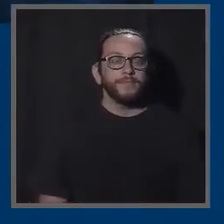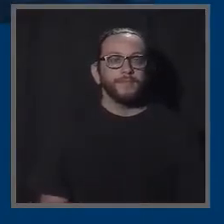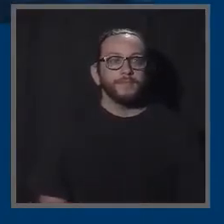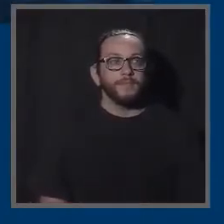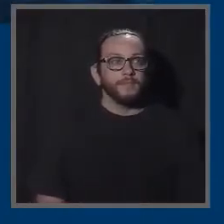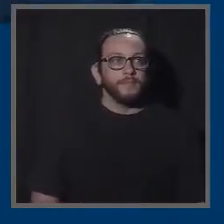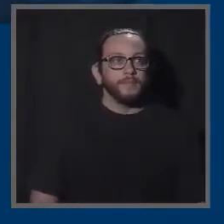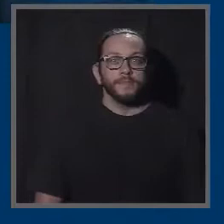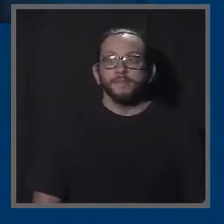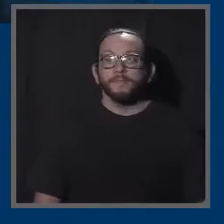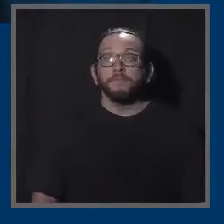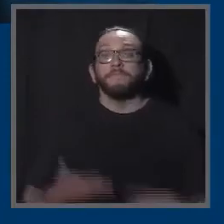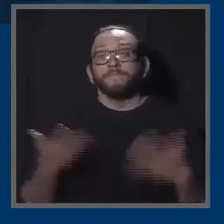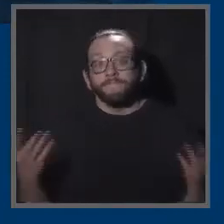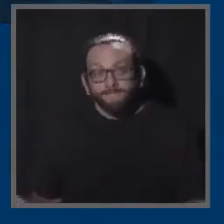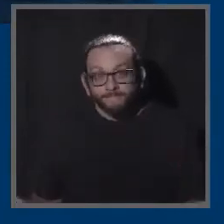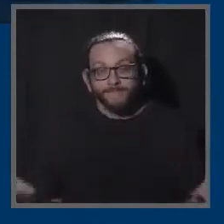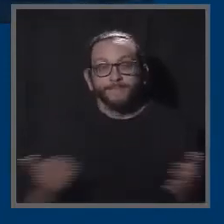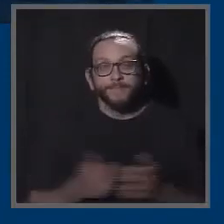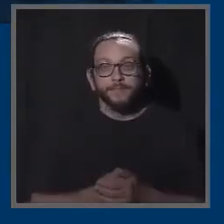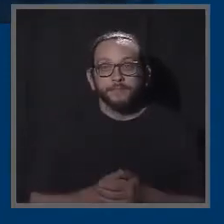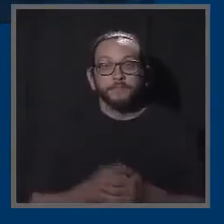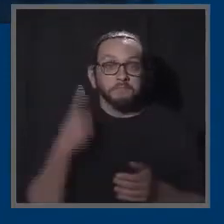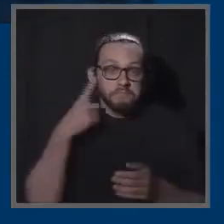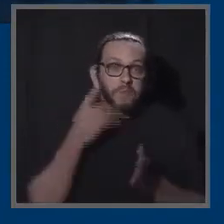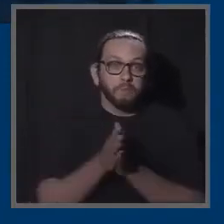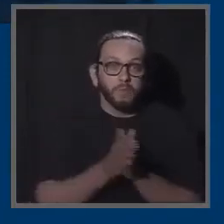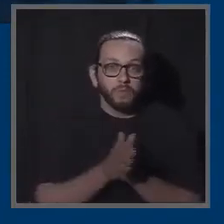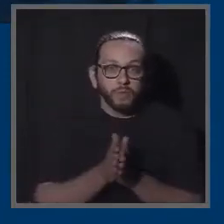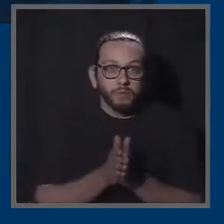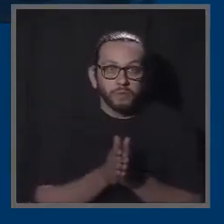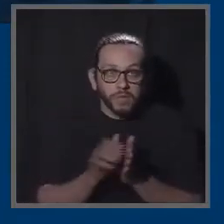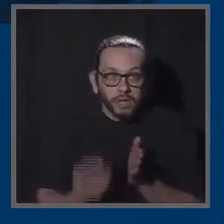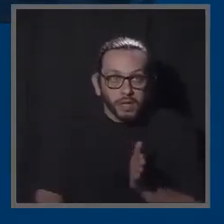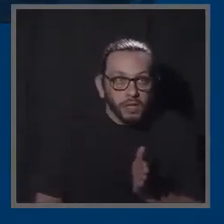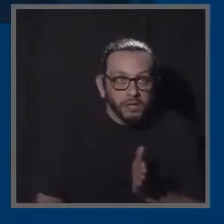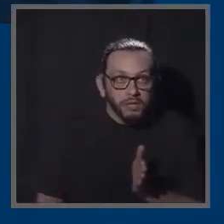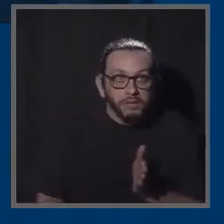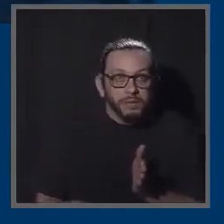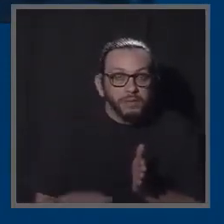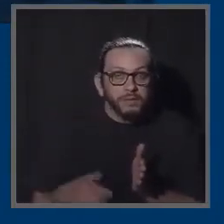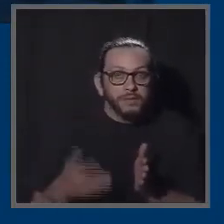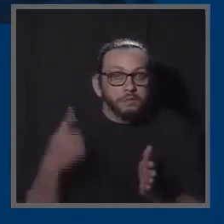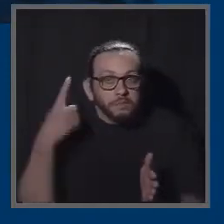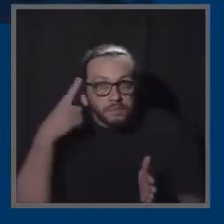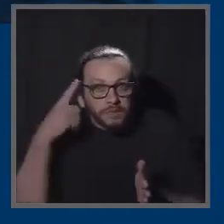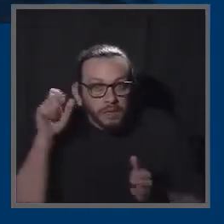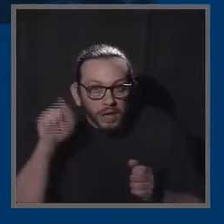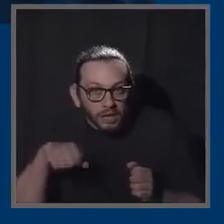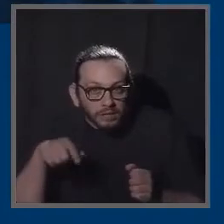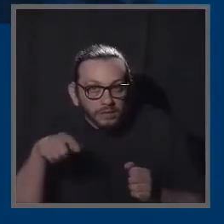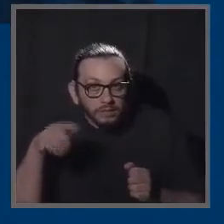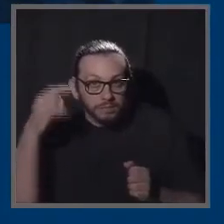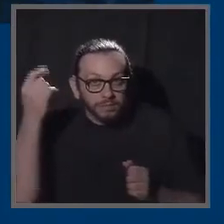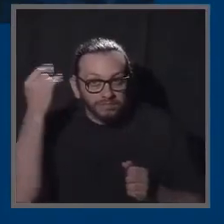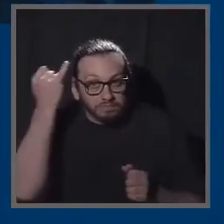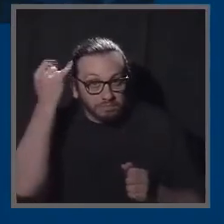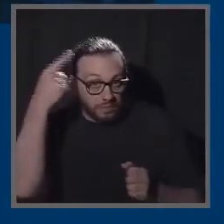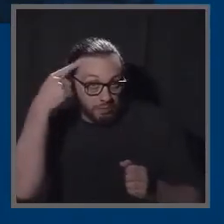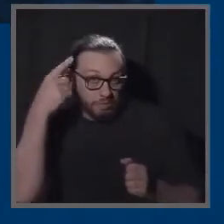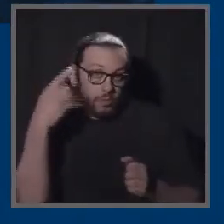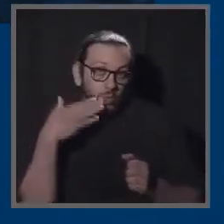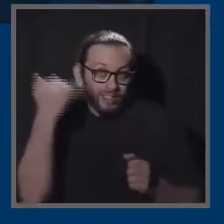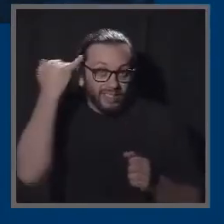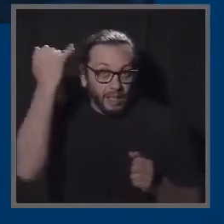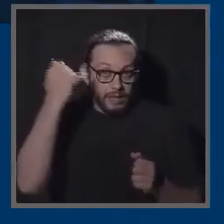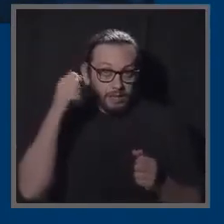So maybe in the meantime, I don't know if that's a good idea to maybe give the floor to Sarah while we